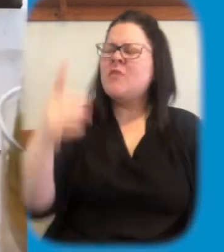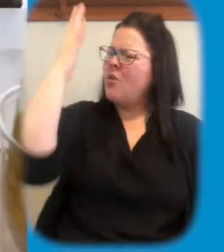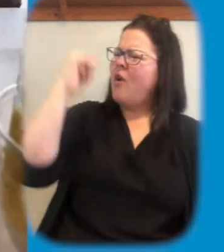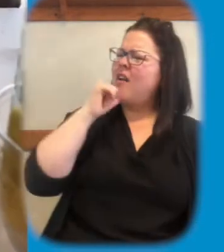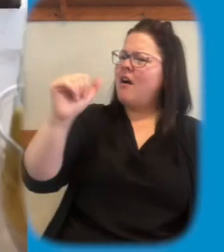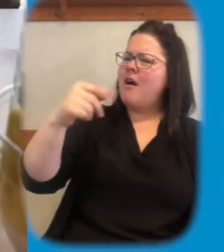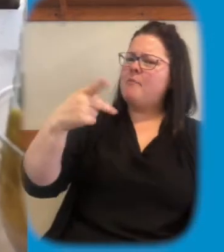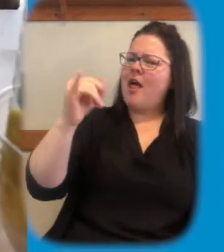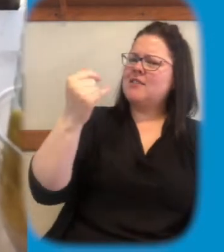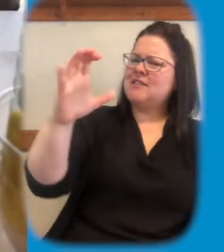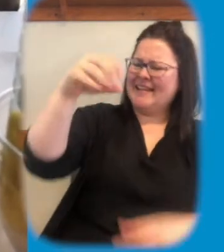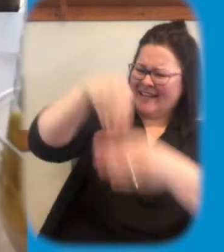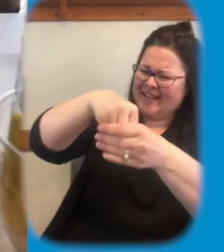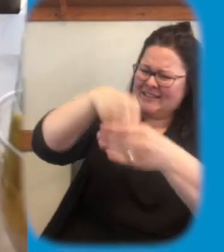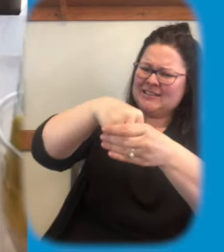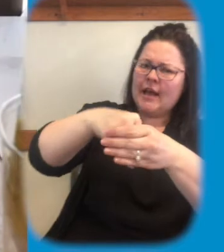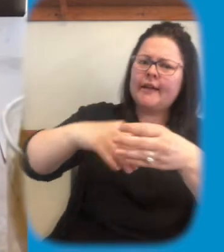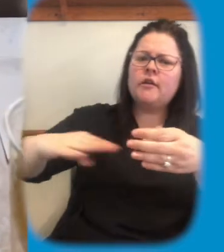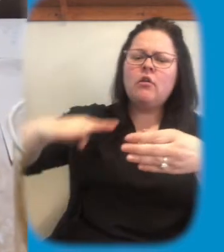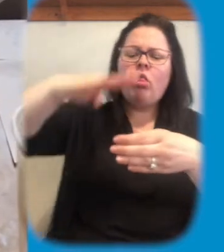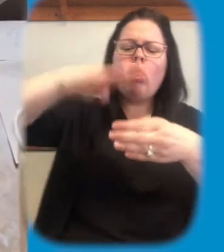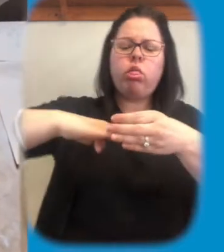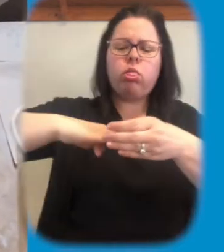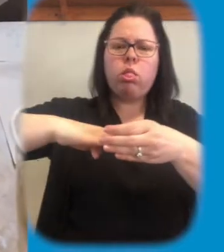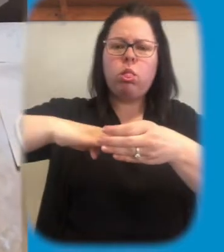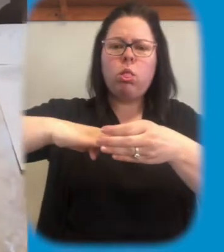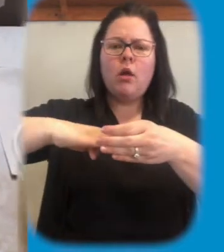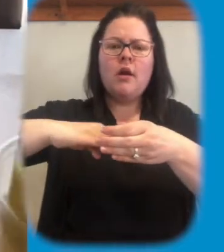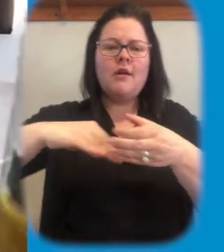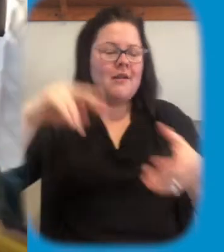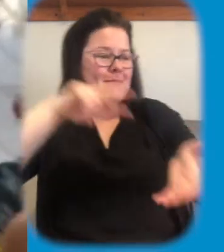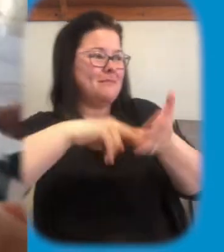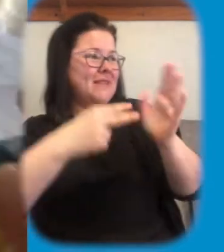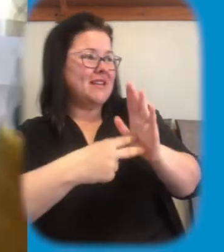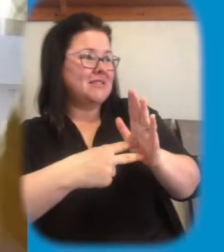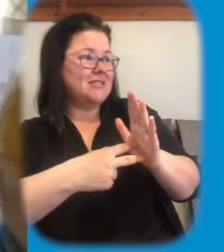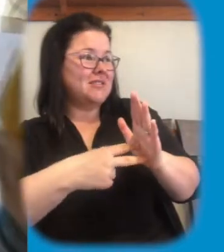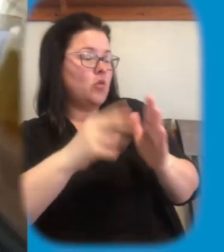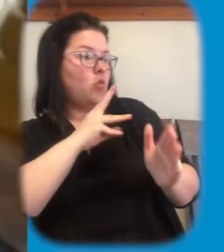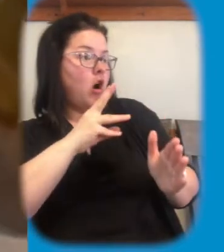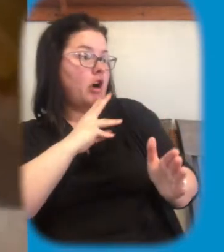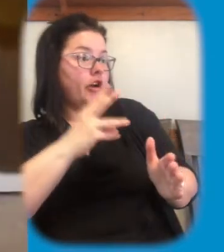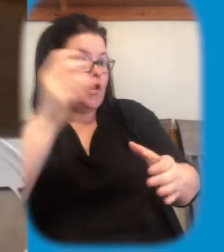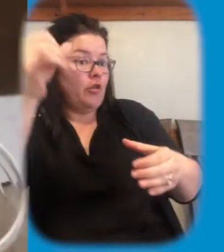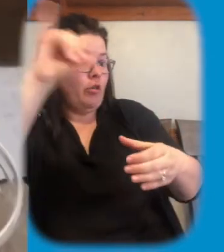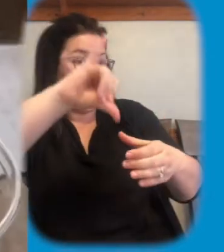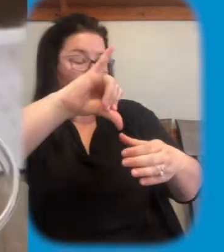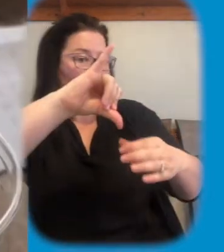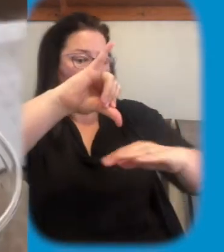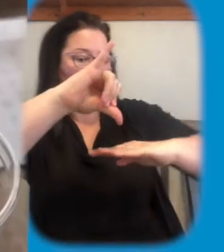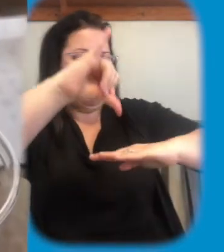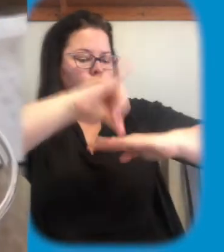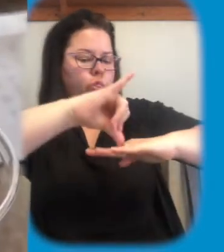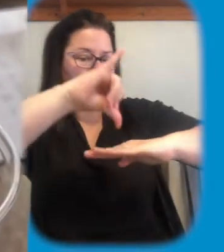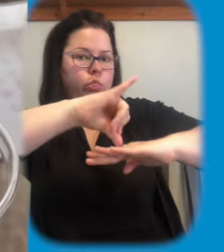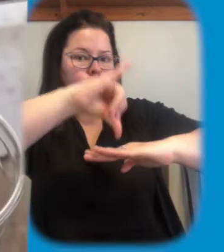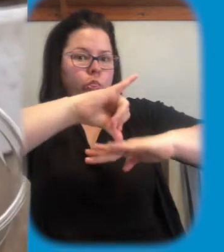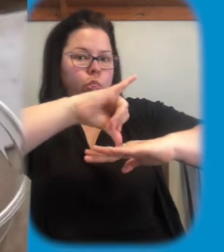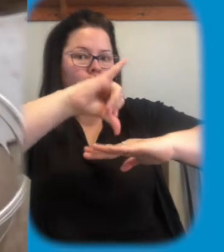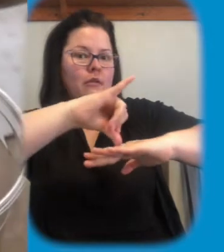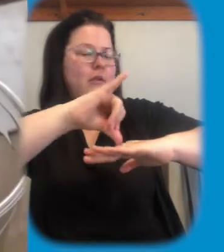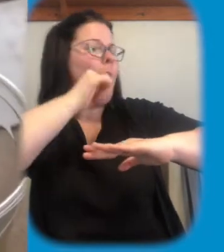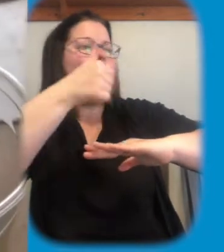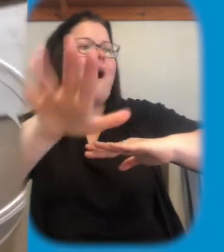filter? That will stop the water from coming to the bottom. That's right. So we don't want to stop the water. We want the water to come through the